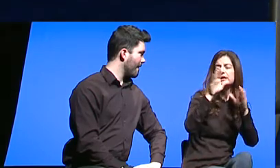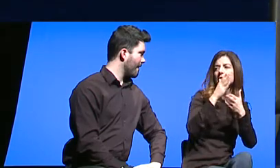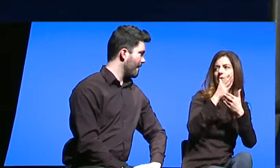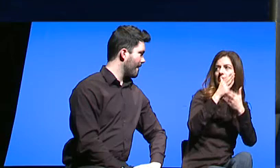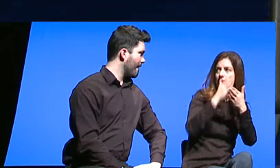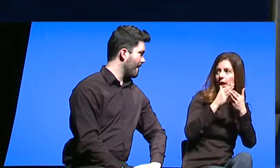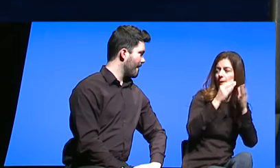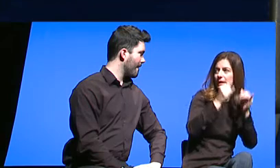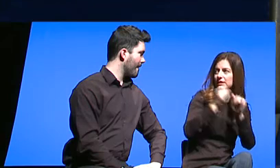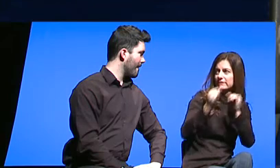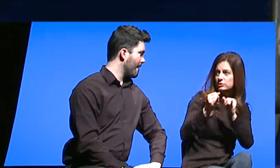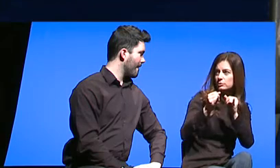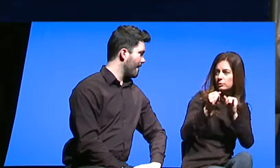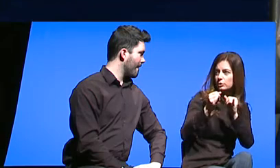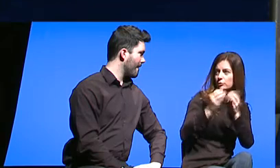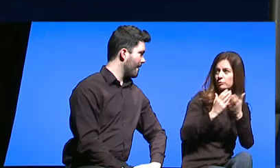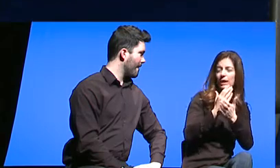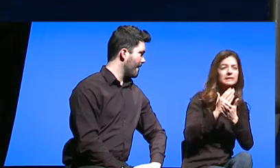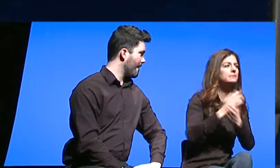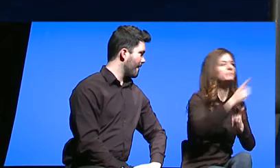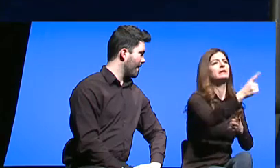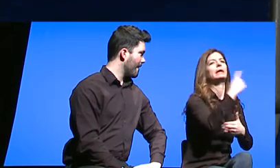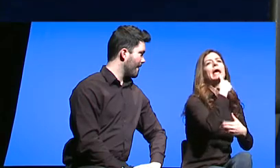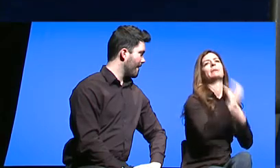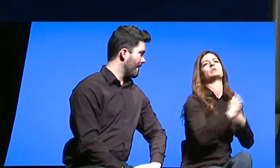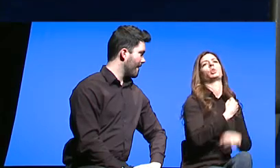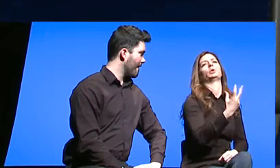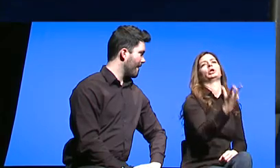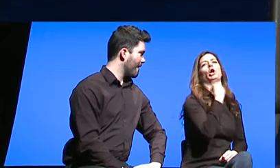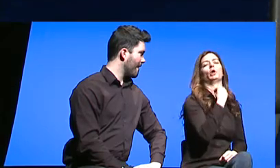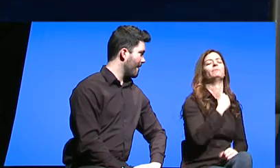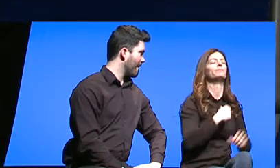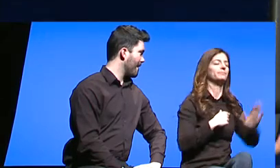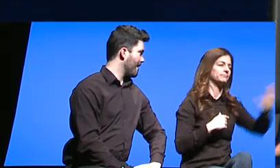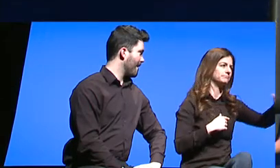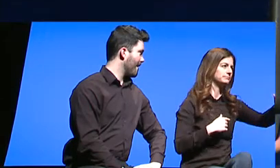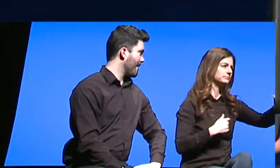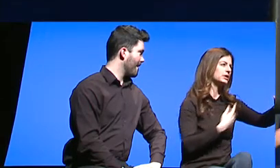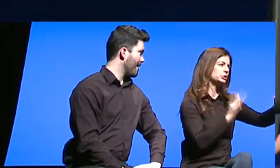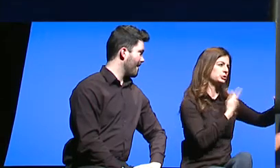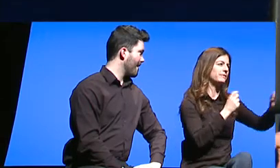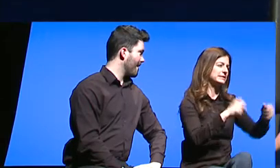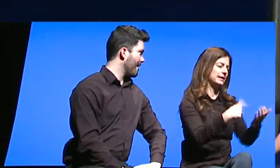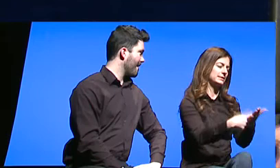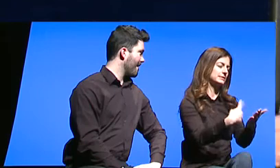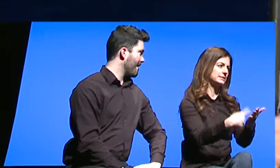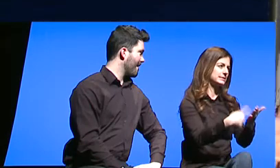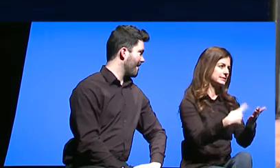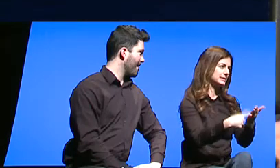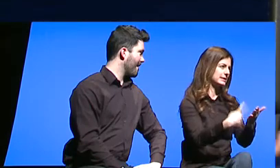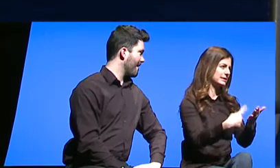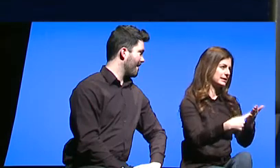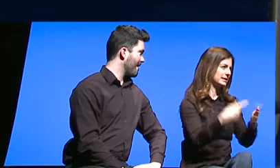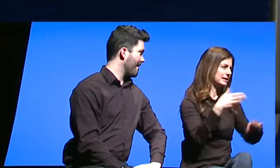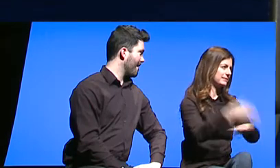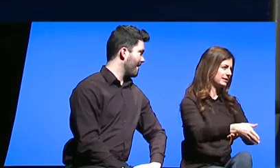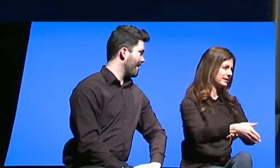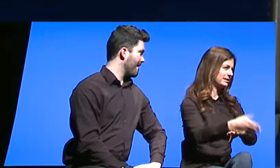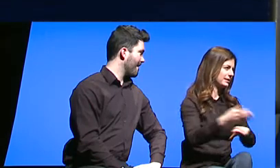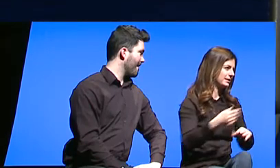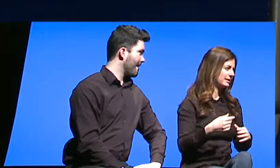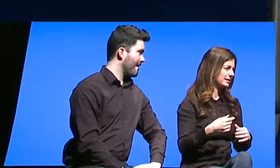social contract. Okay, but so I'll stick around after the show and we can go into this a little more.